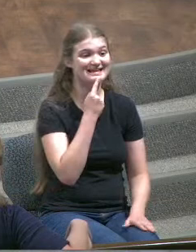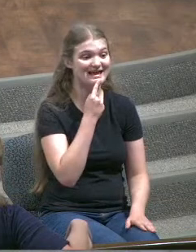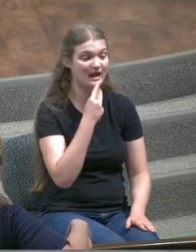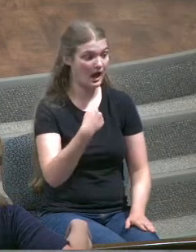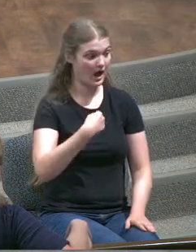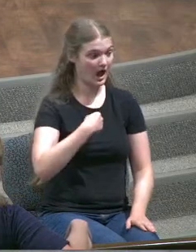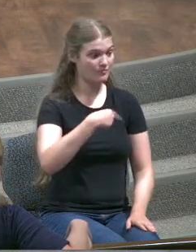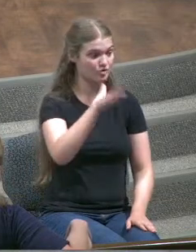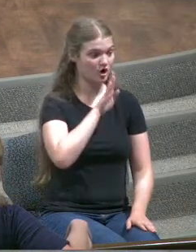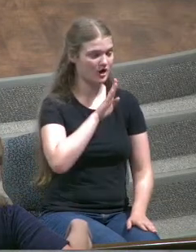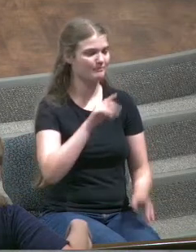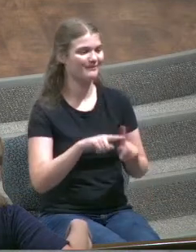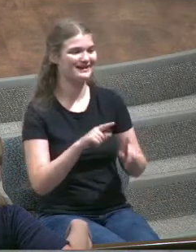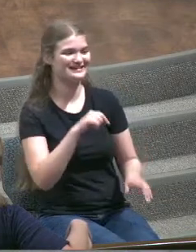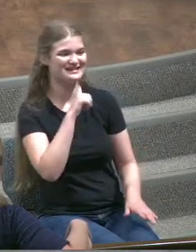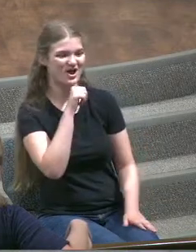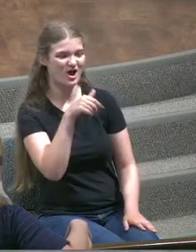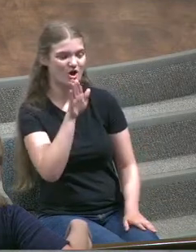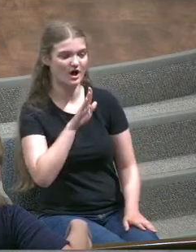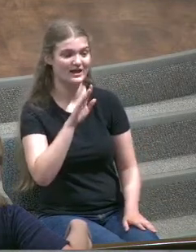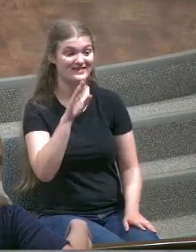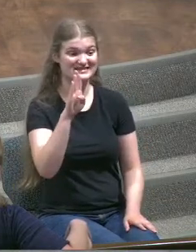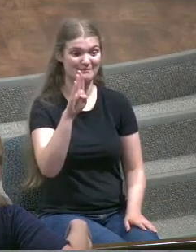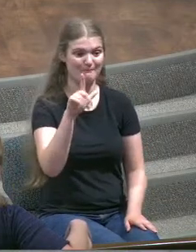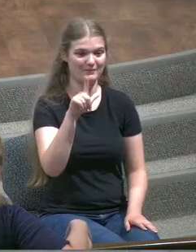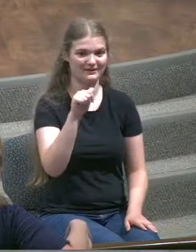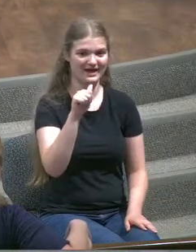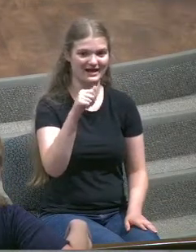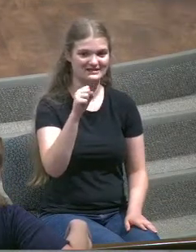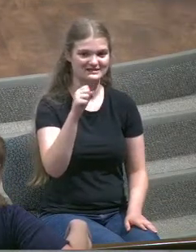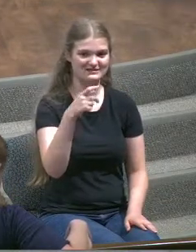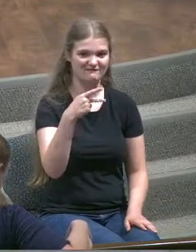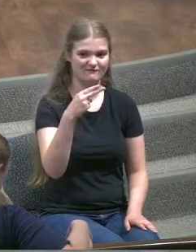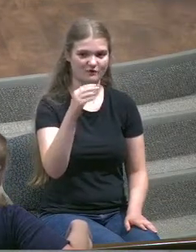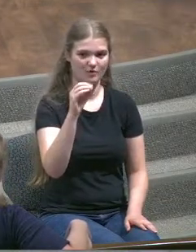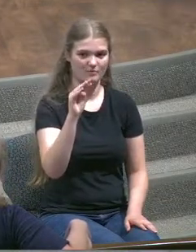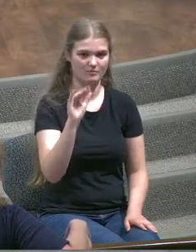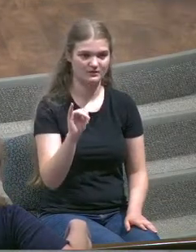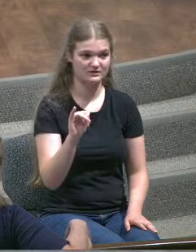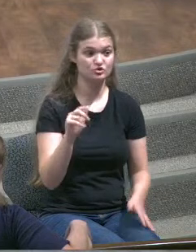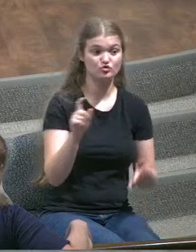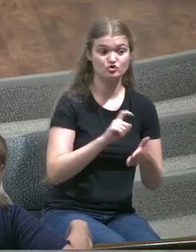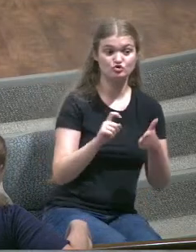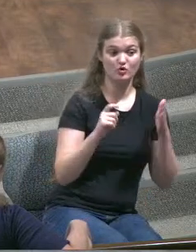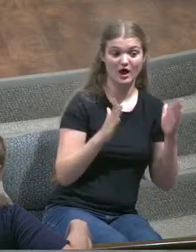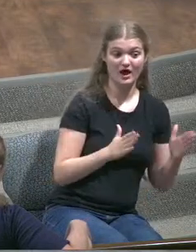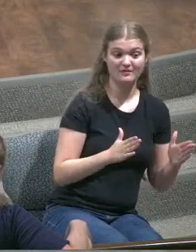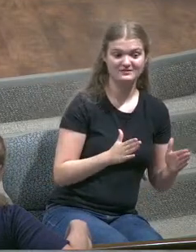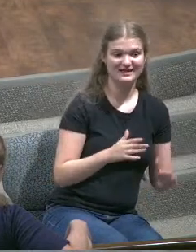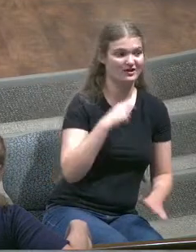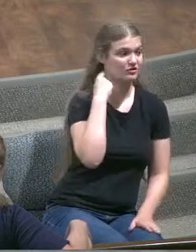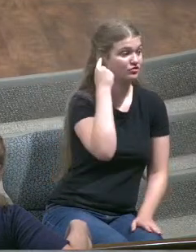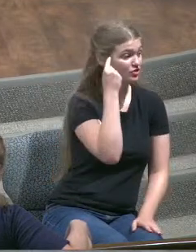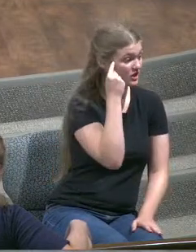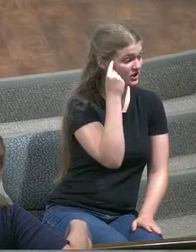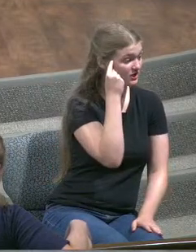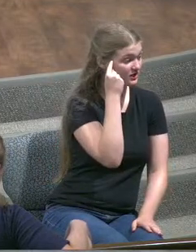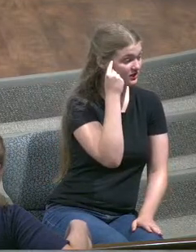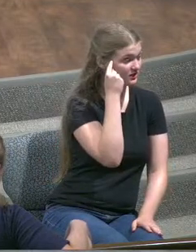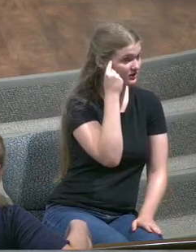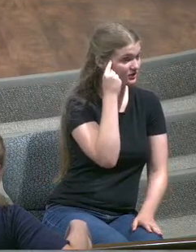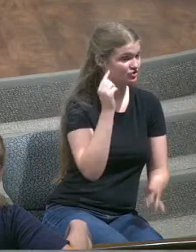was not God, would be considered blasphemy. And so the scribes, we'll talk more about this later, but they're thinking, it's in their